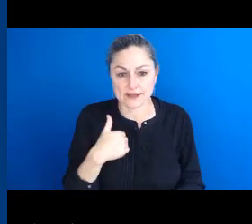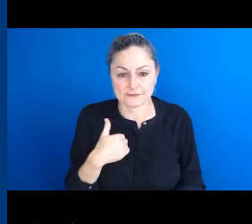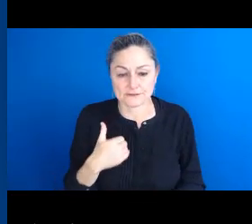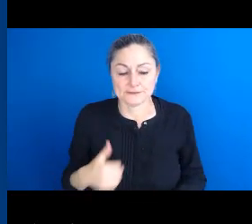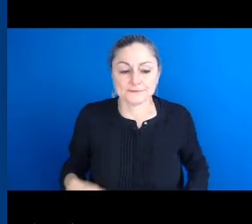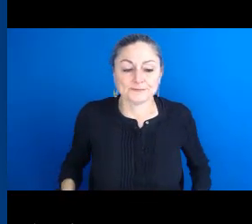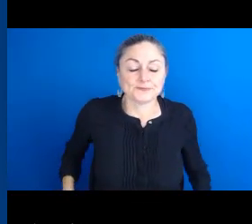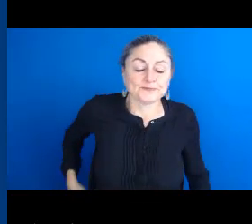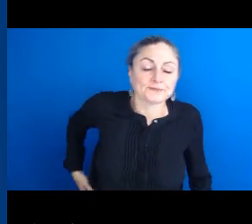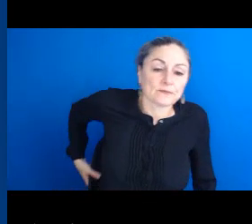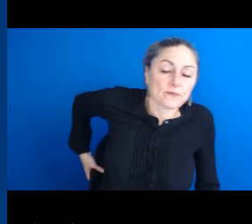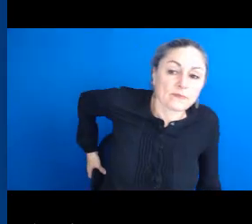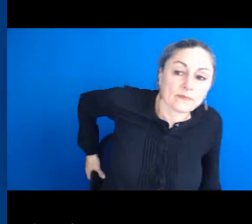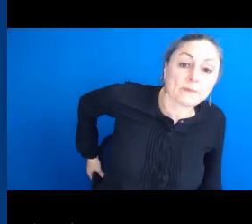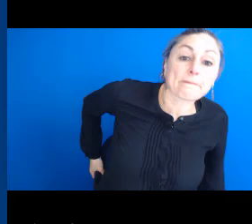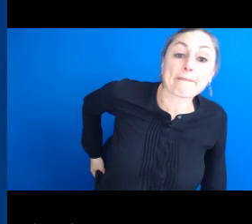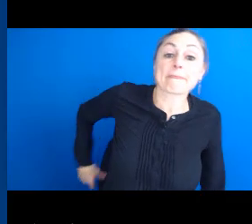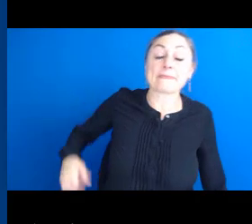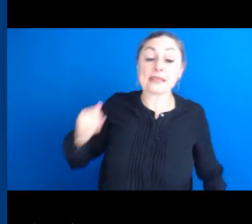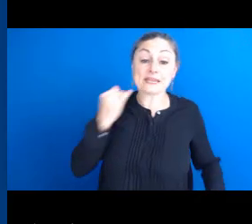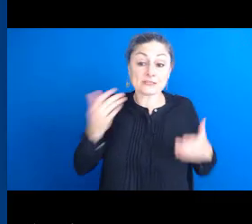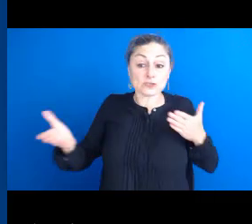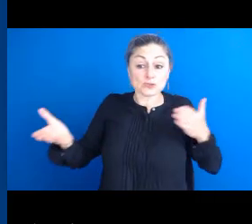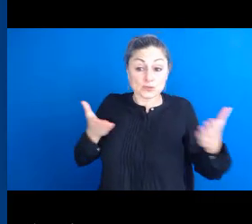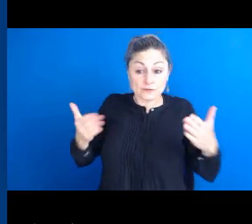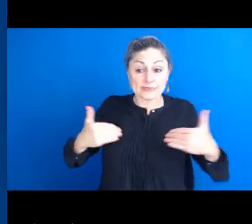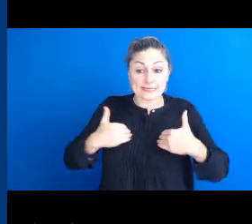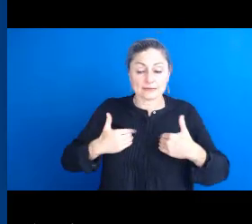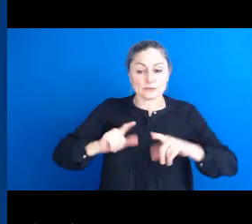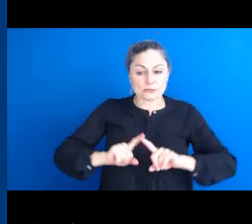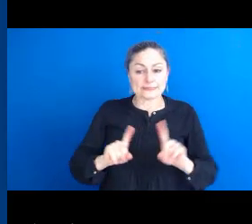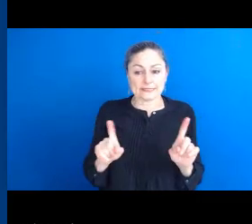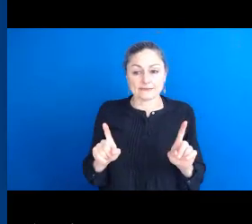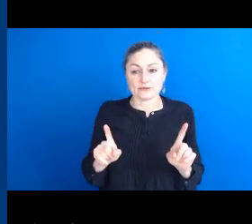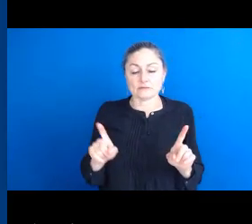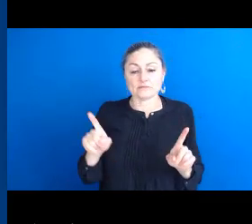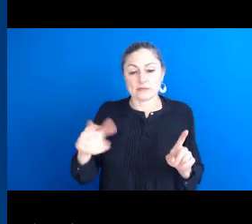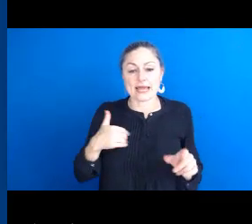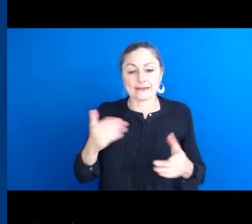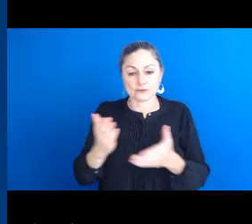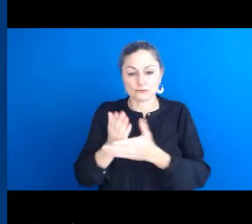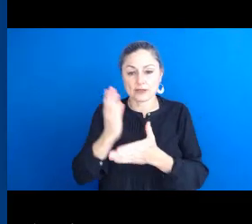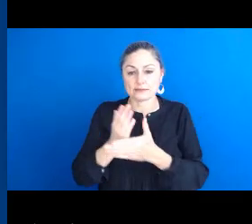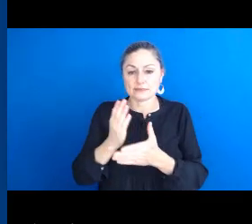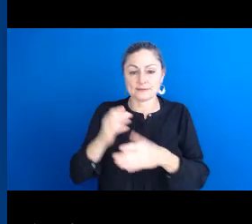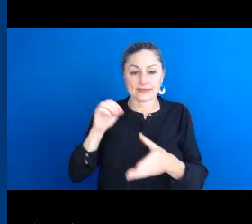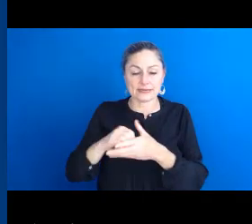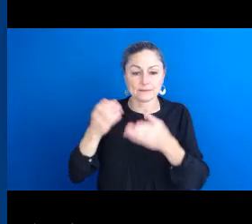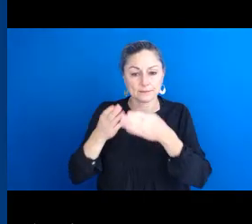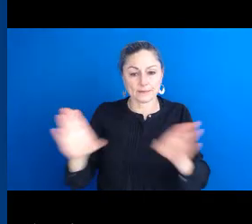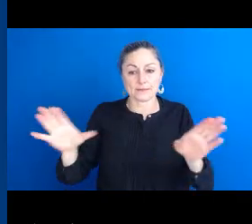If it's a service animal, then they have rights to be out in public